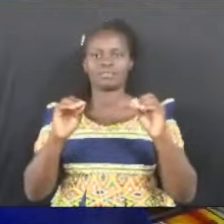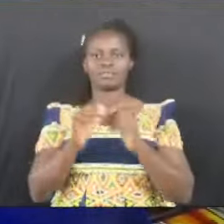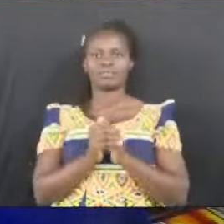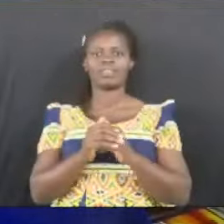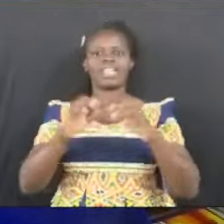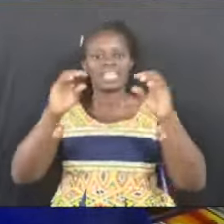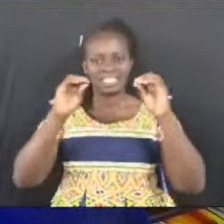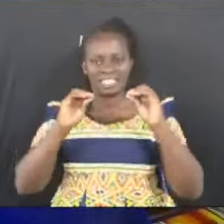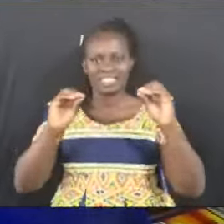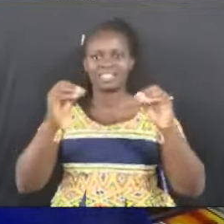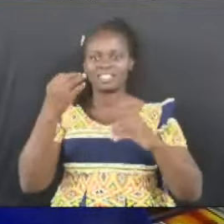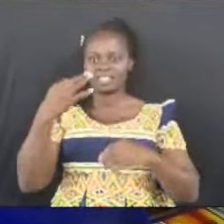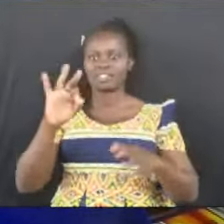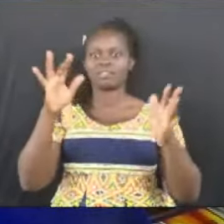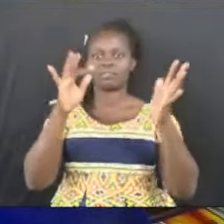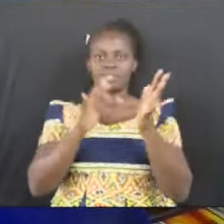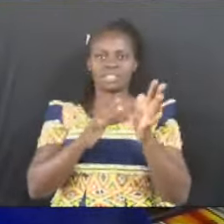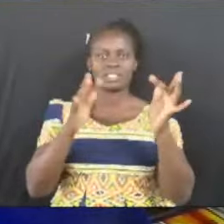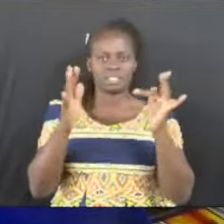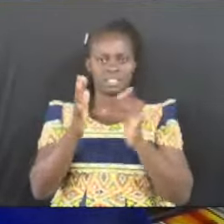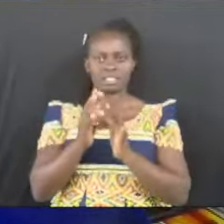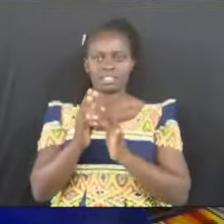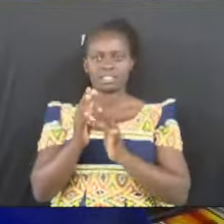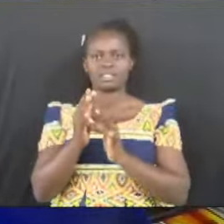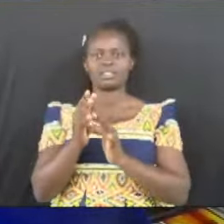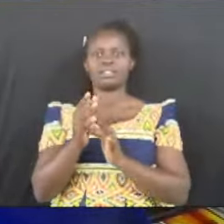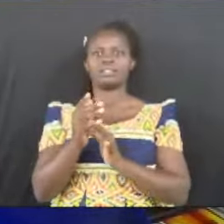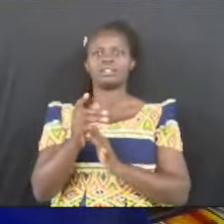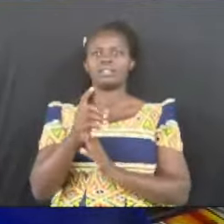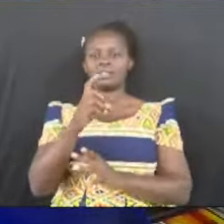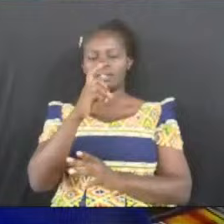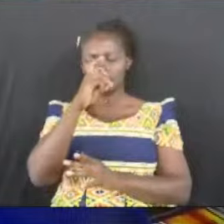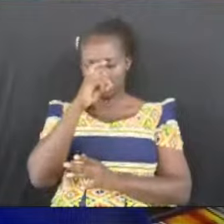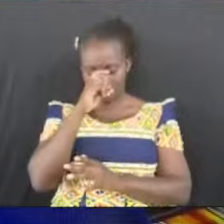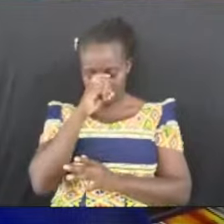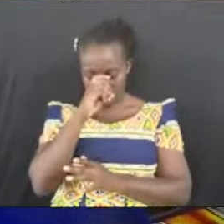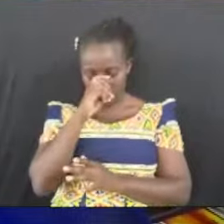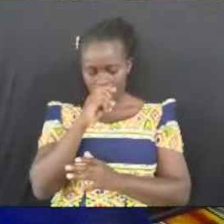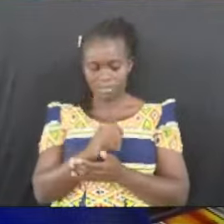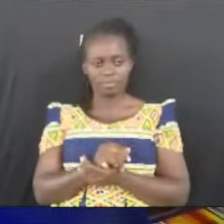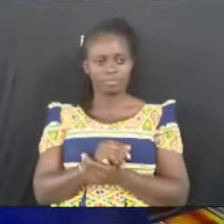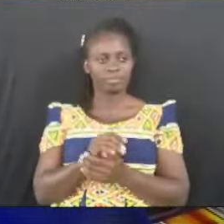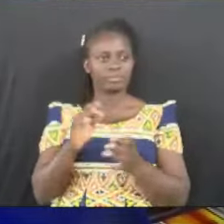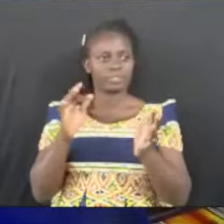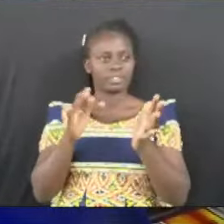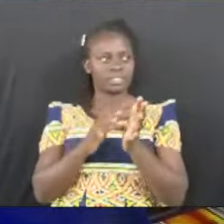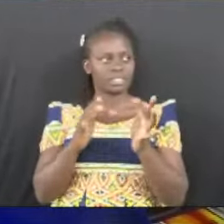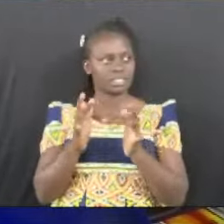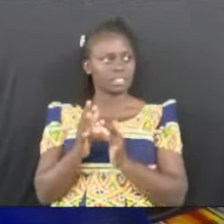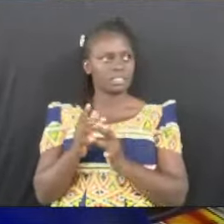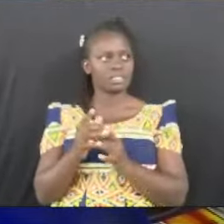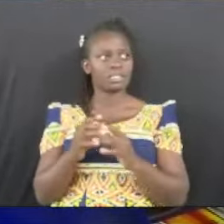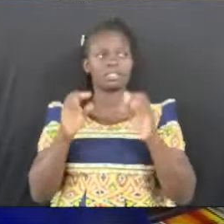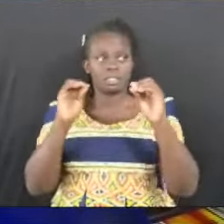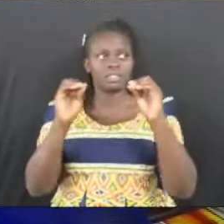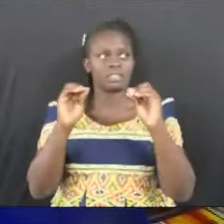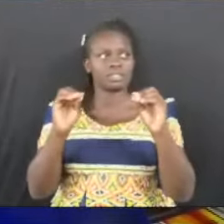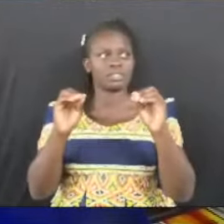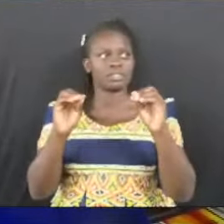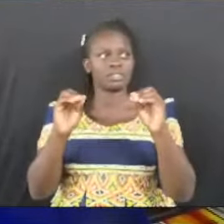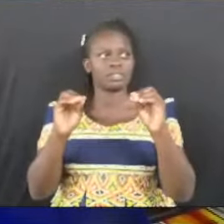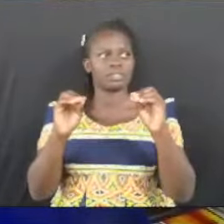the most neglected teaching. Now think about it. Jesus taught the